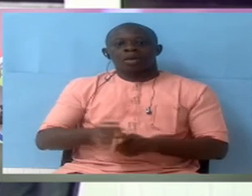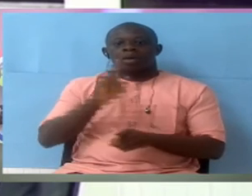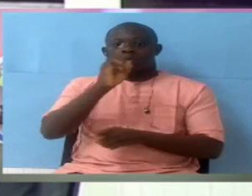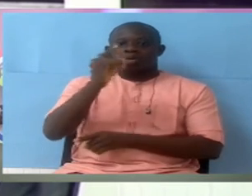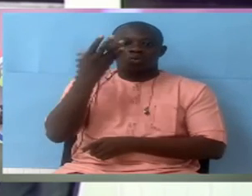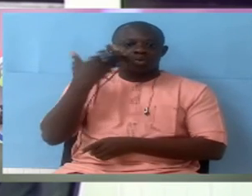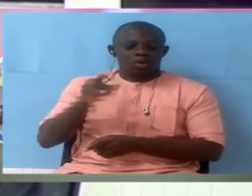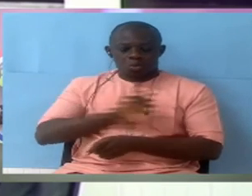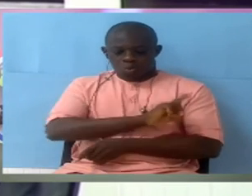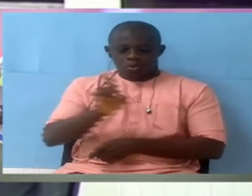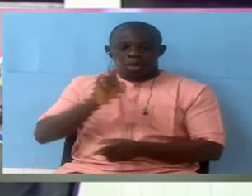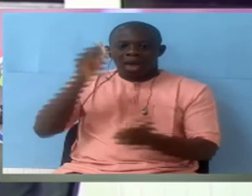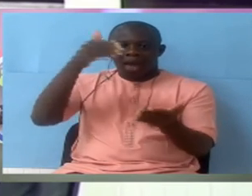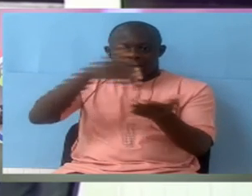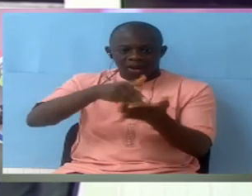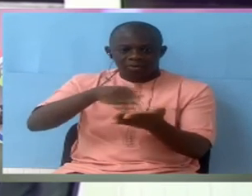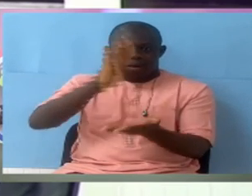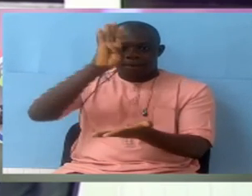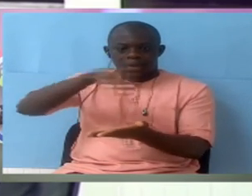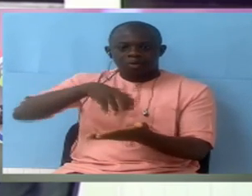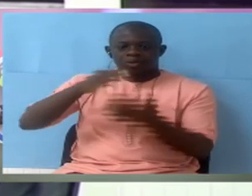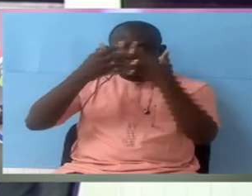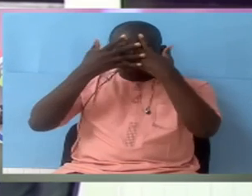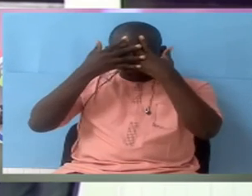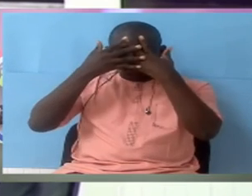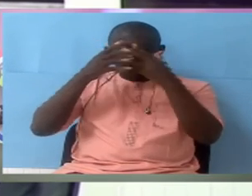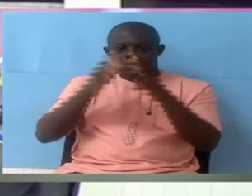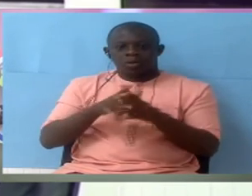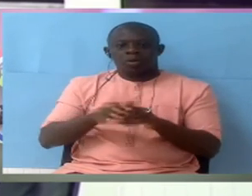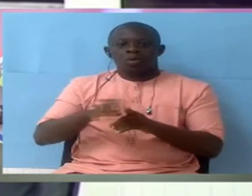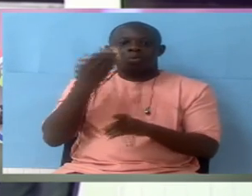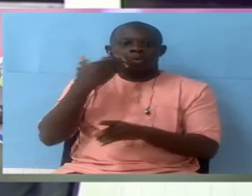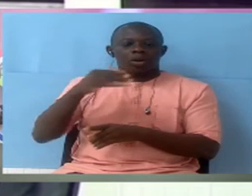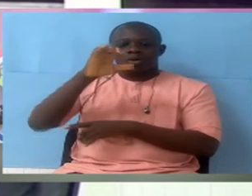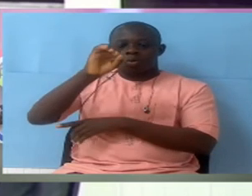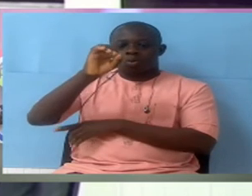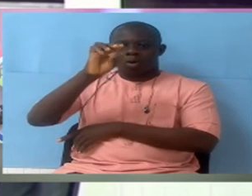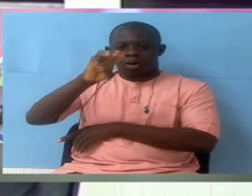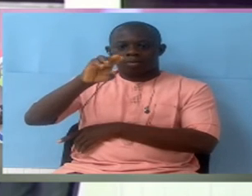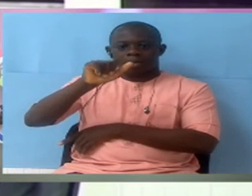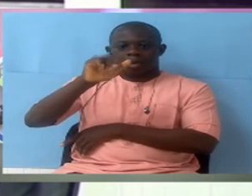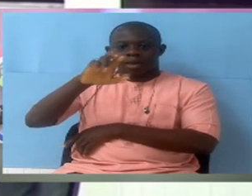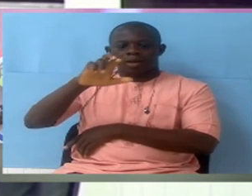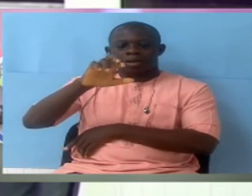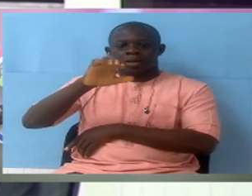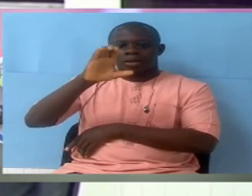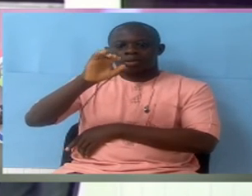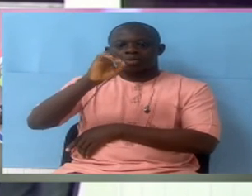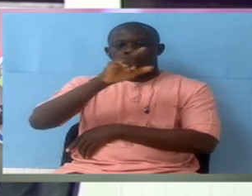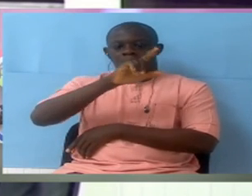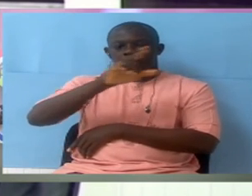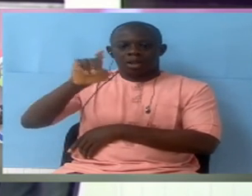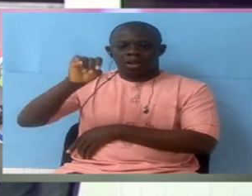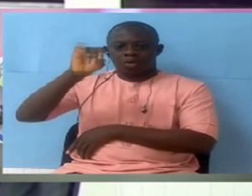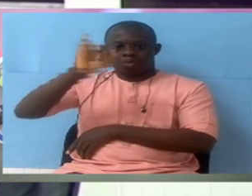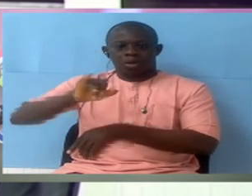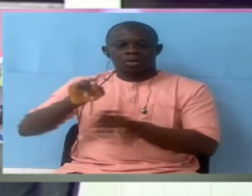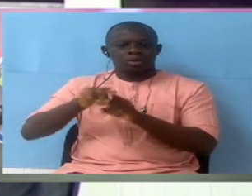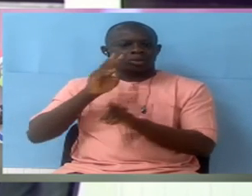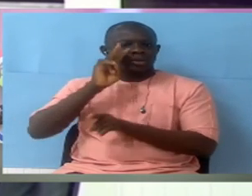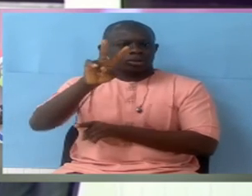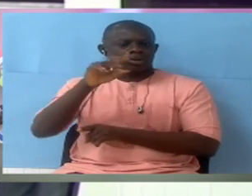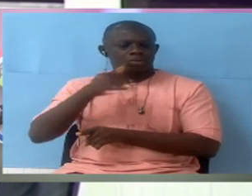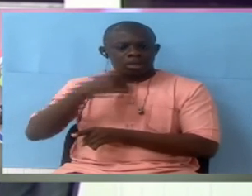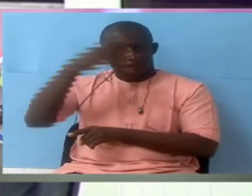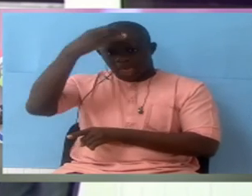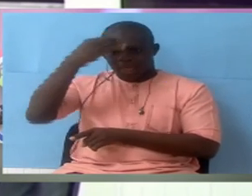at mile 2, way nak bañ egge mile 2, when Omar Koli saw me blood oozing from my head, bama